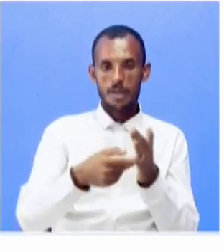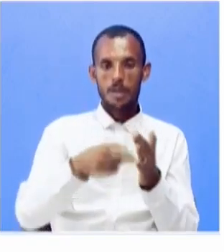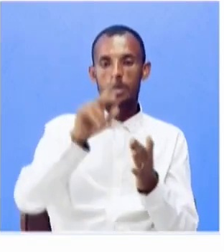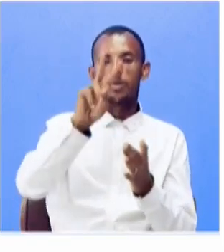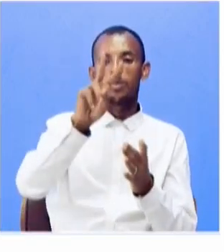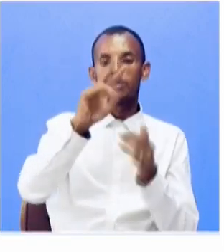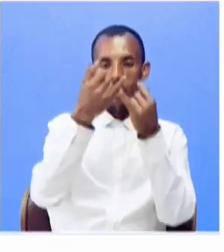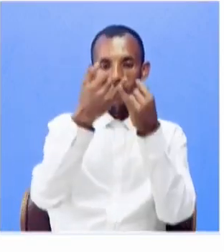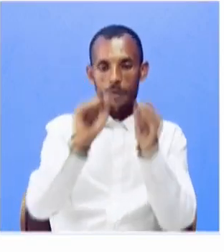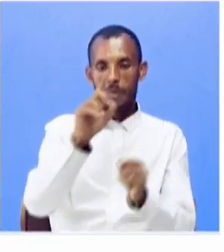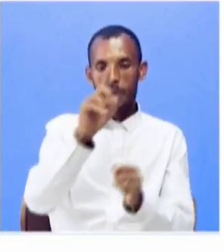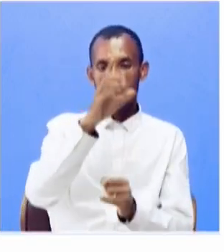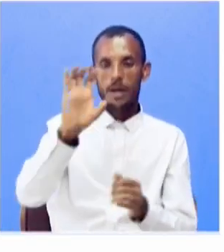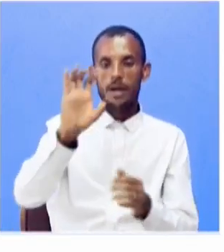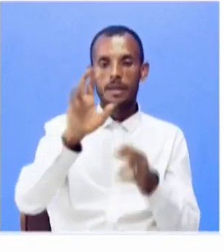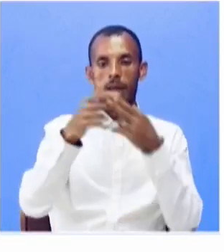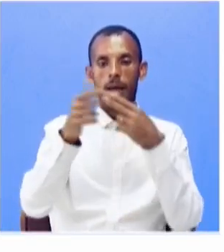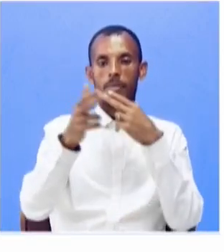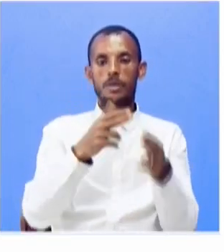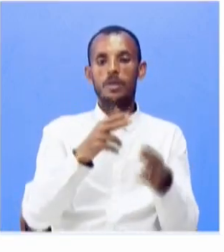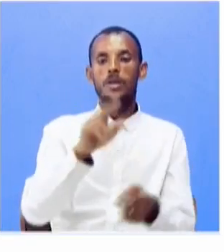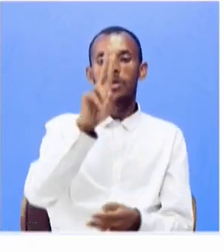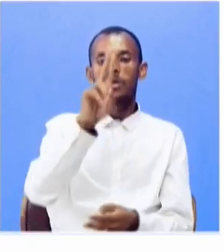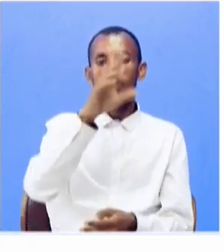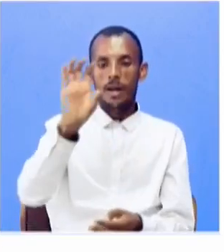100 times